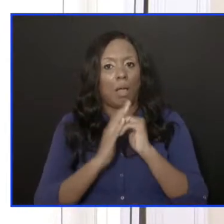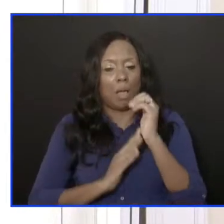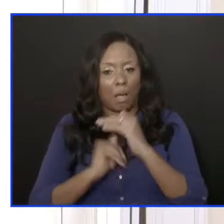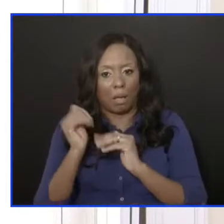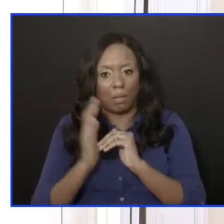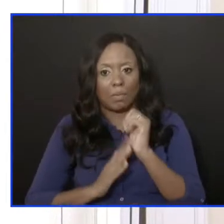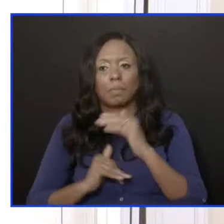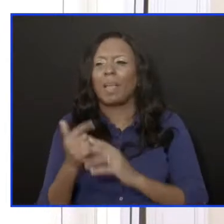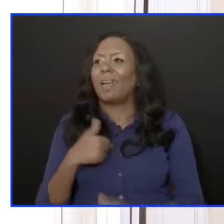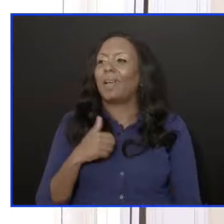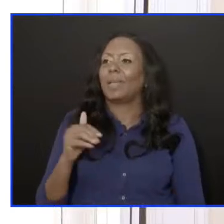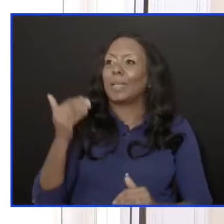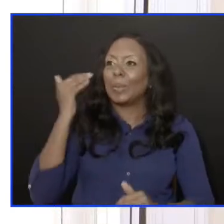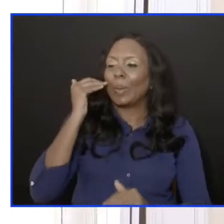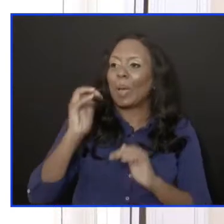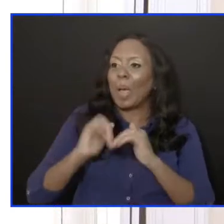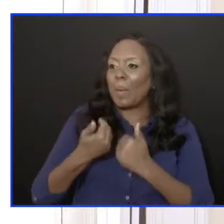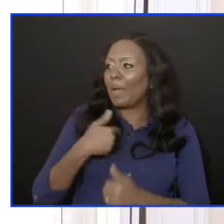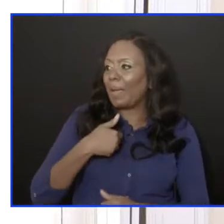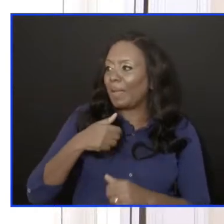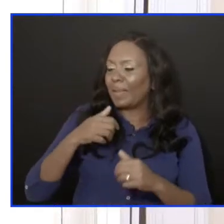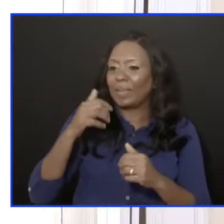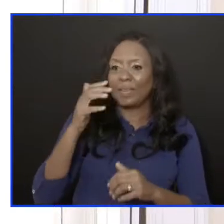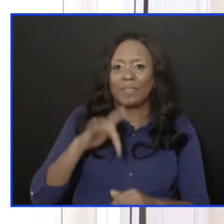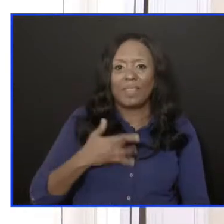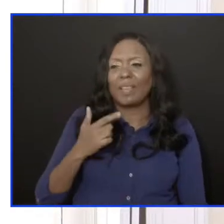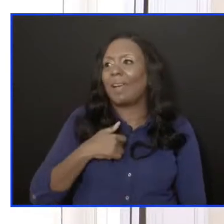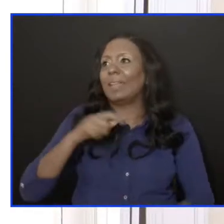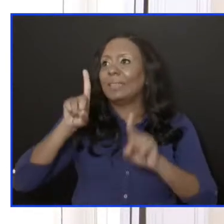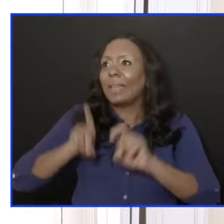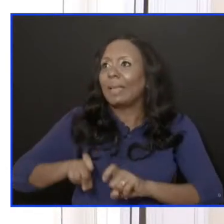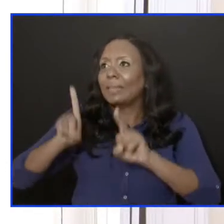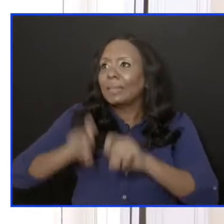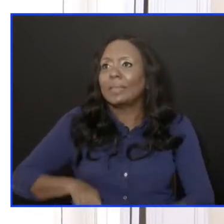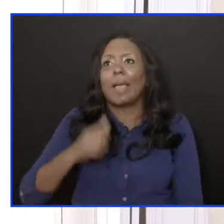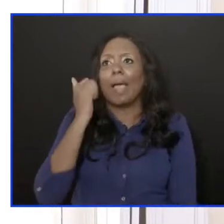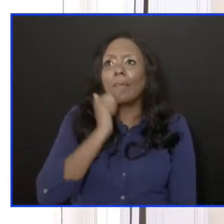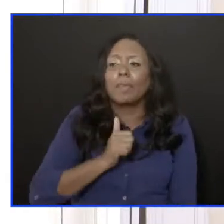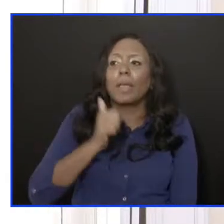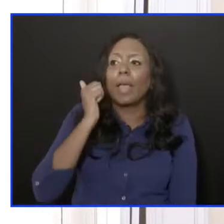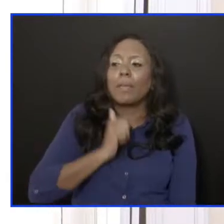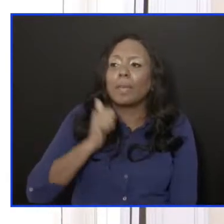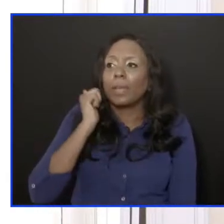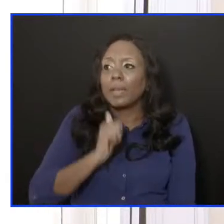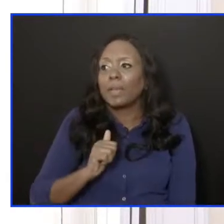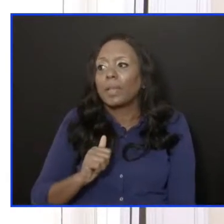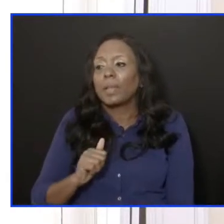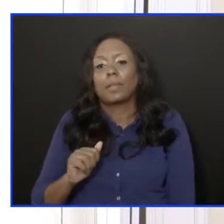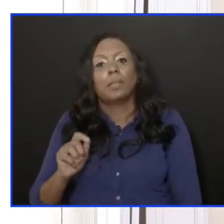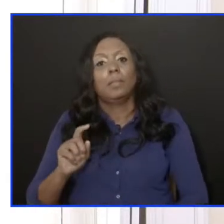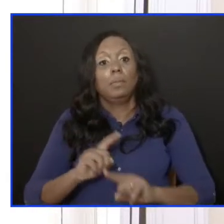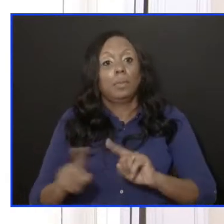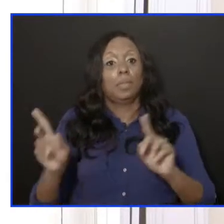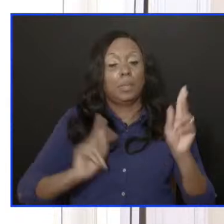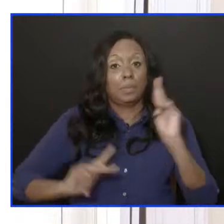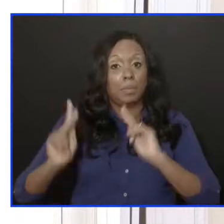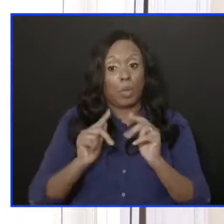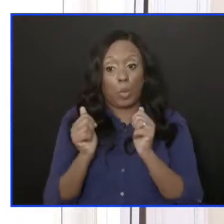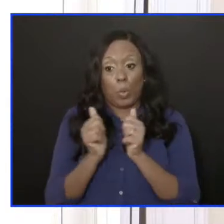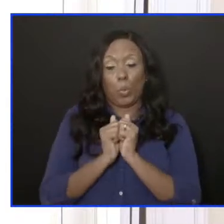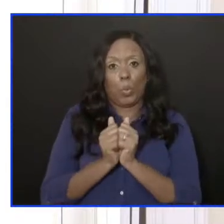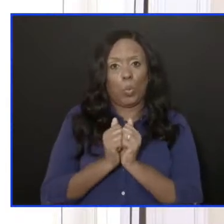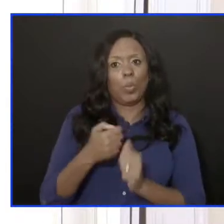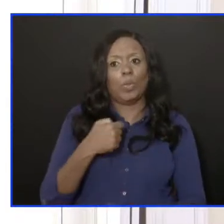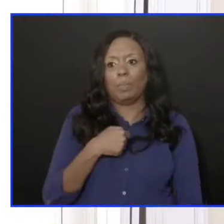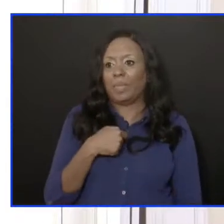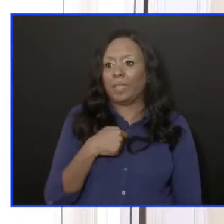what it made me feel when I had to test every day, and the comfort that those who were with me were also equally